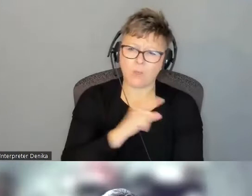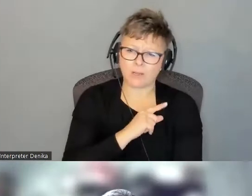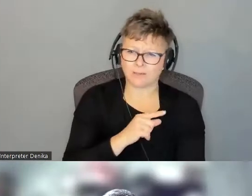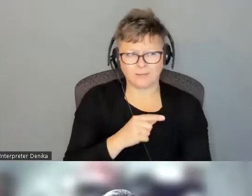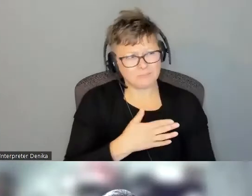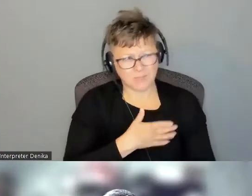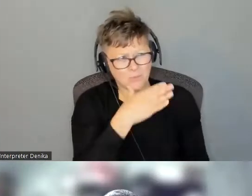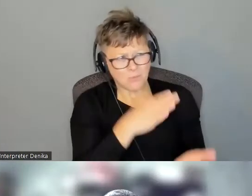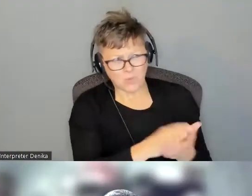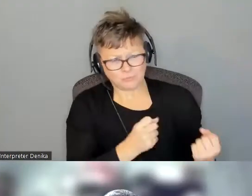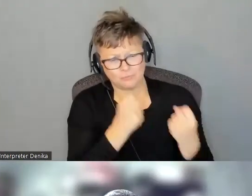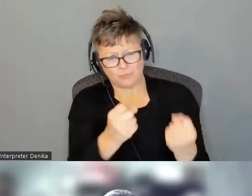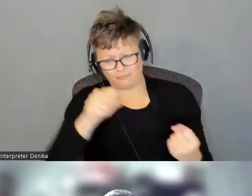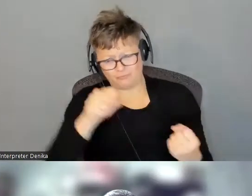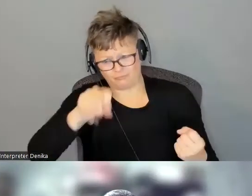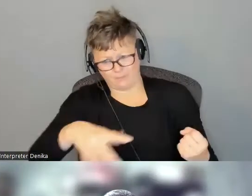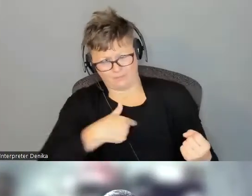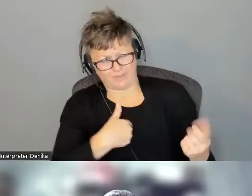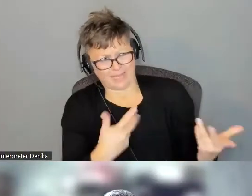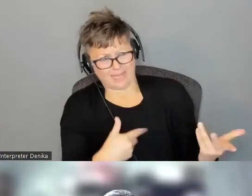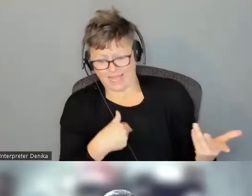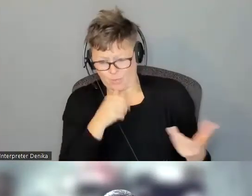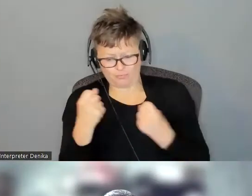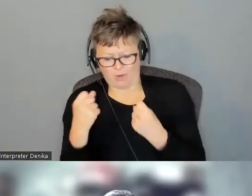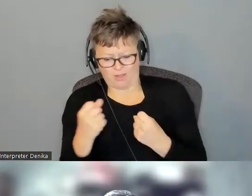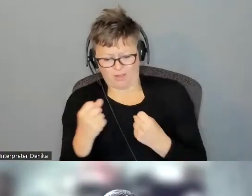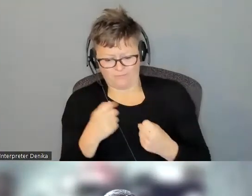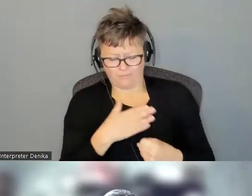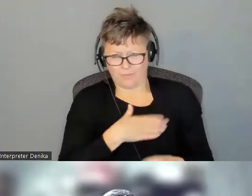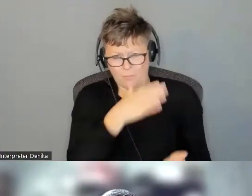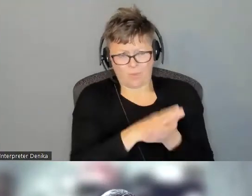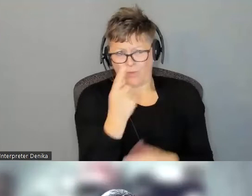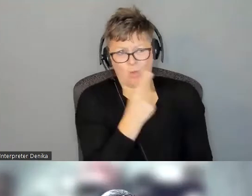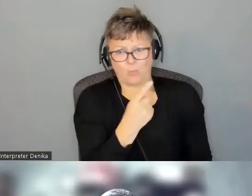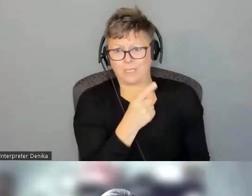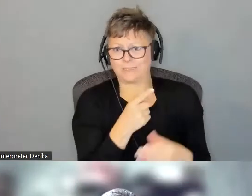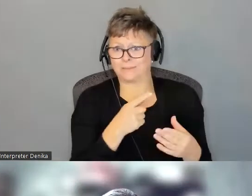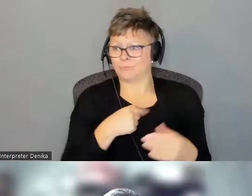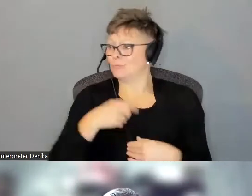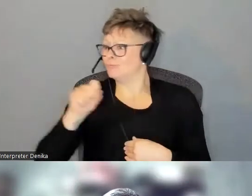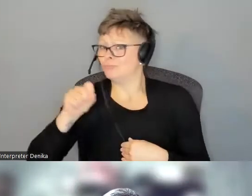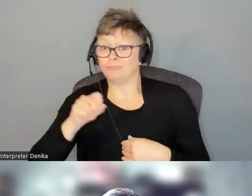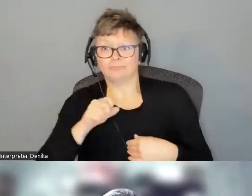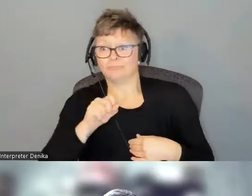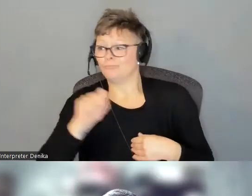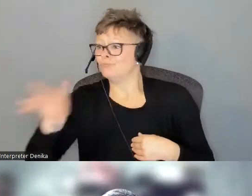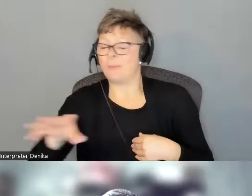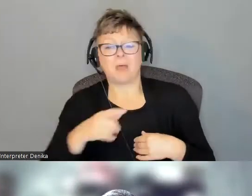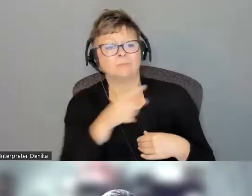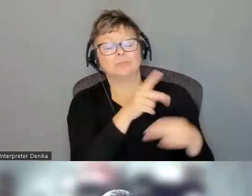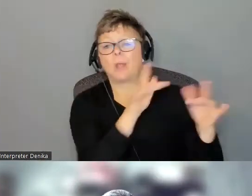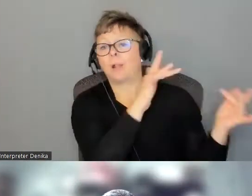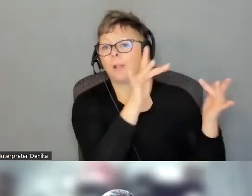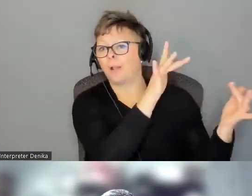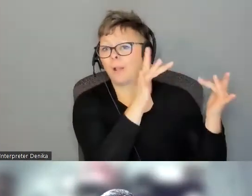me. We always have done it like that. She goes and does what she does while I'm doing the work. And of course, then later on, that changed actually